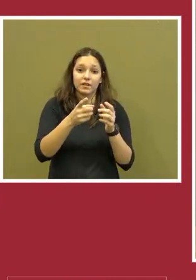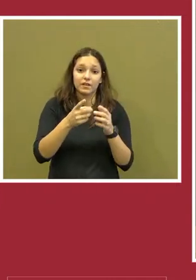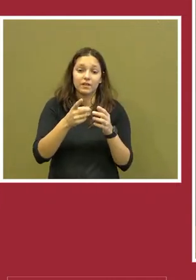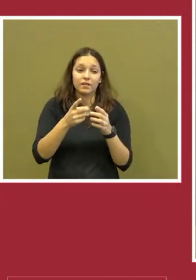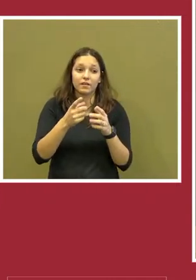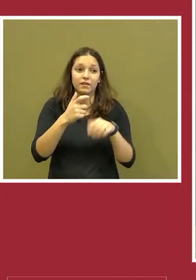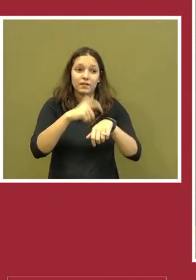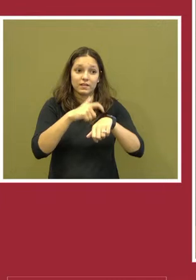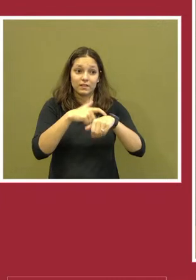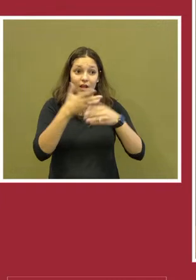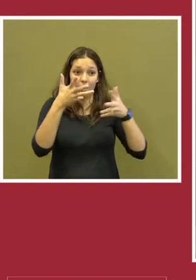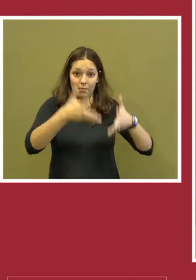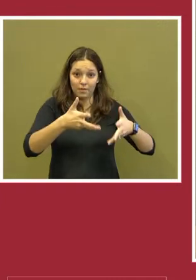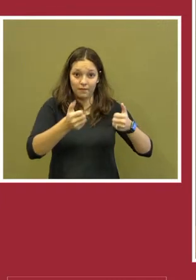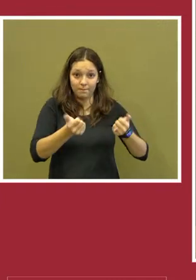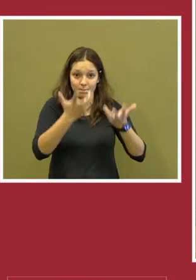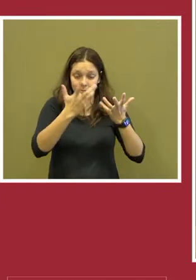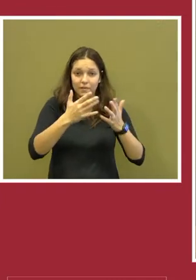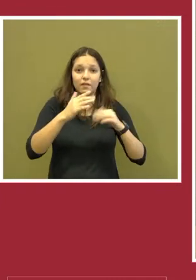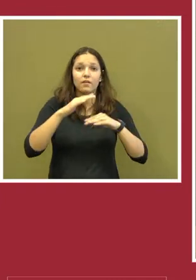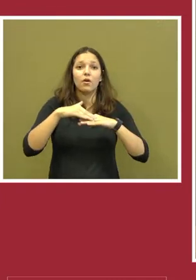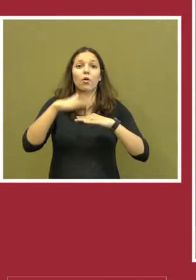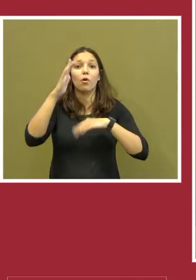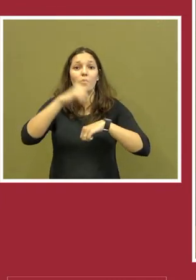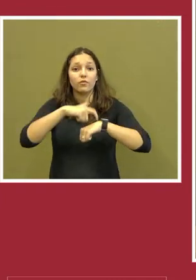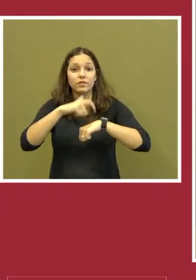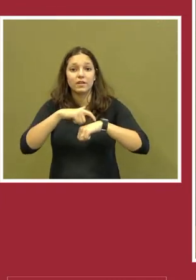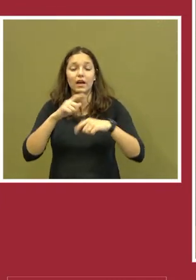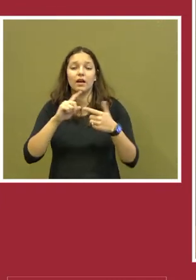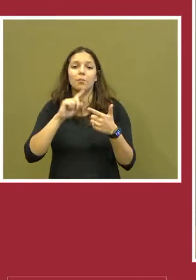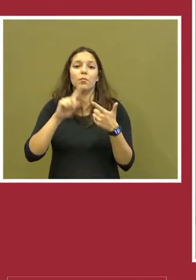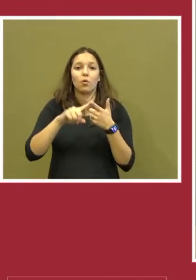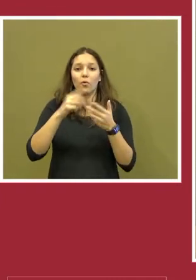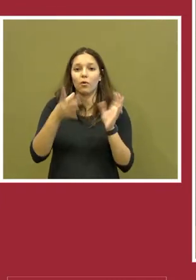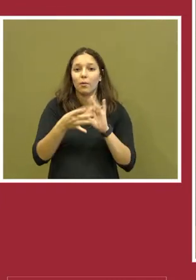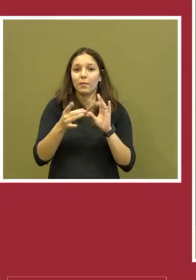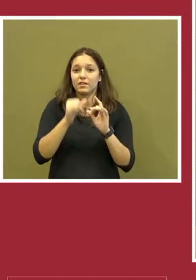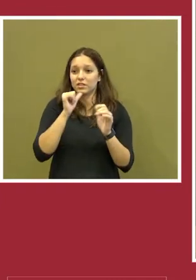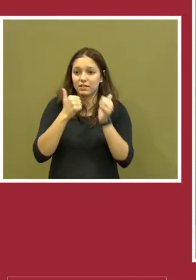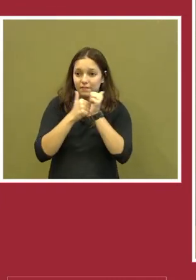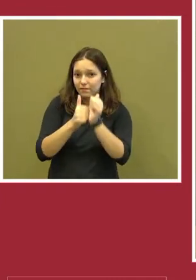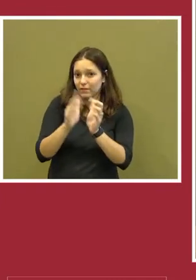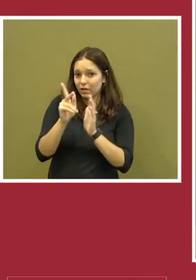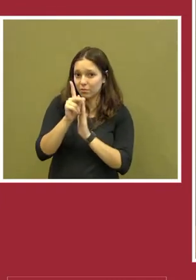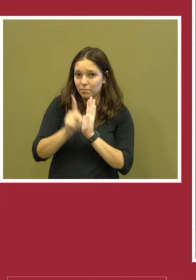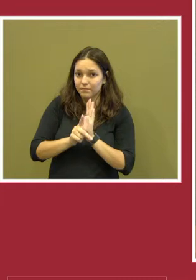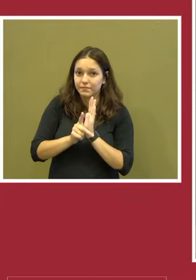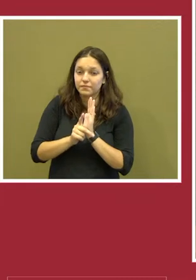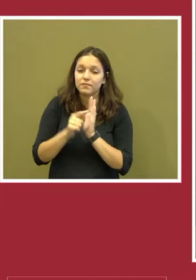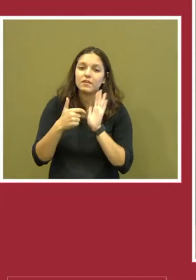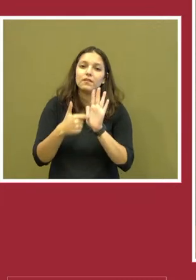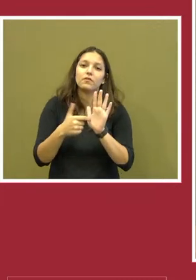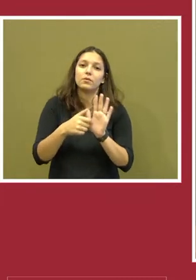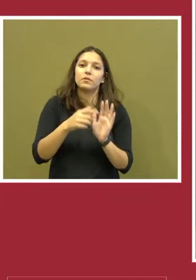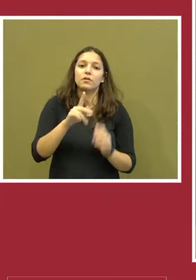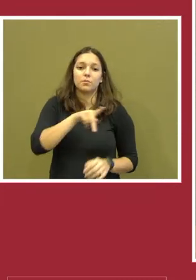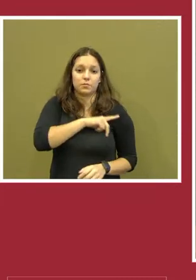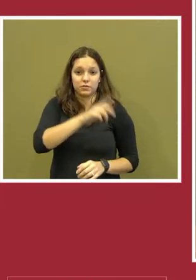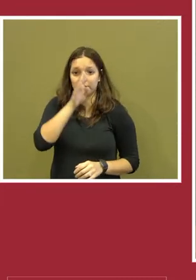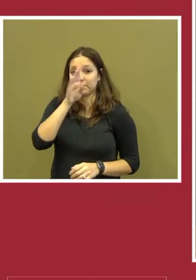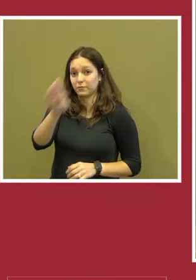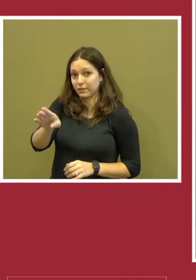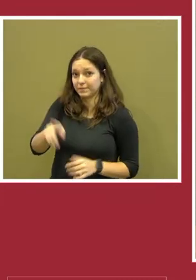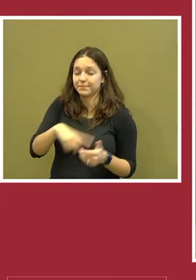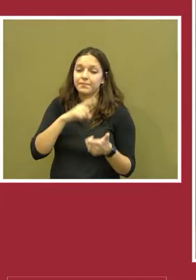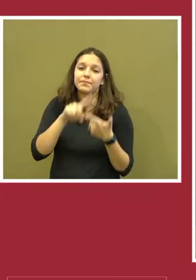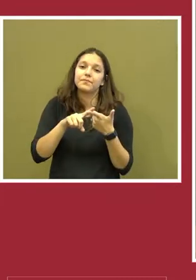time. And if the speaker goes over time or if the speaker's message is not in adherence with our policies, for example, being personally